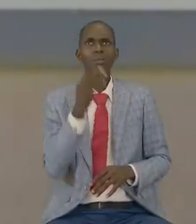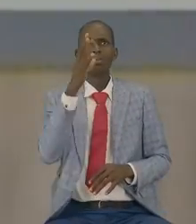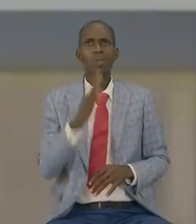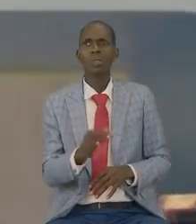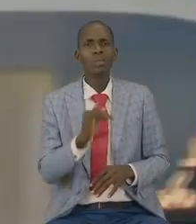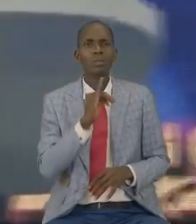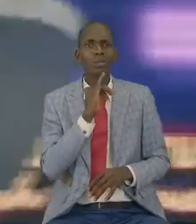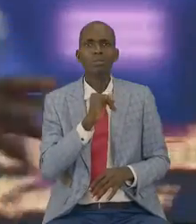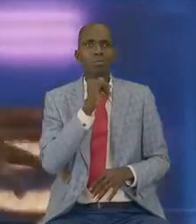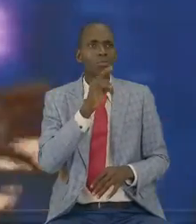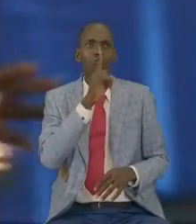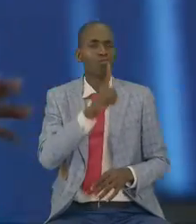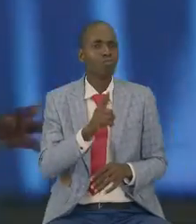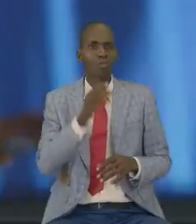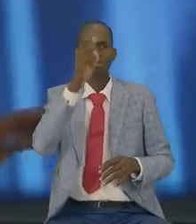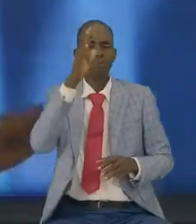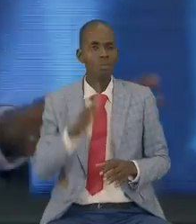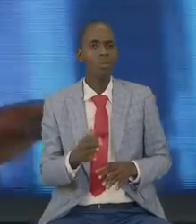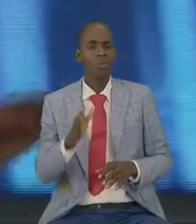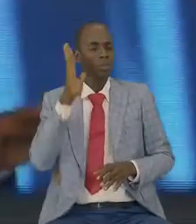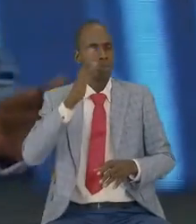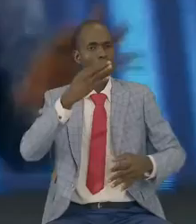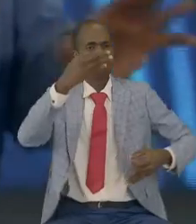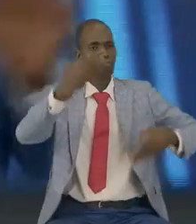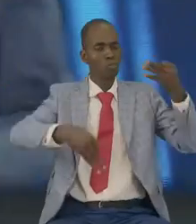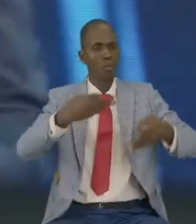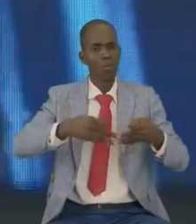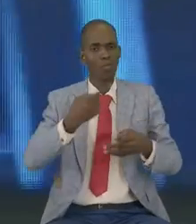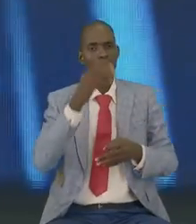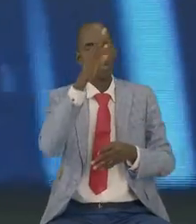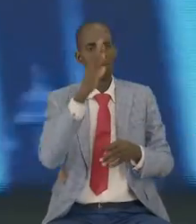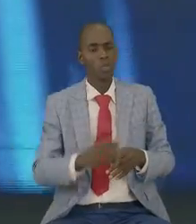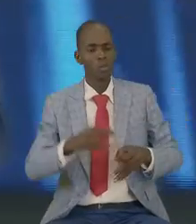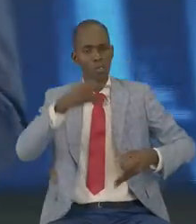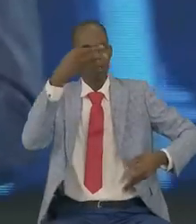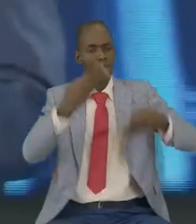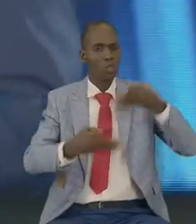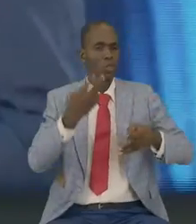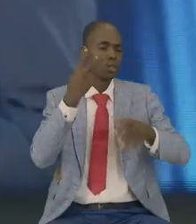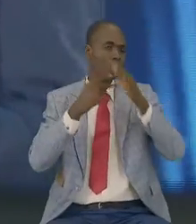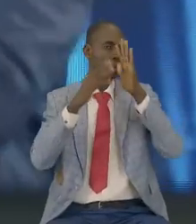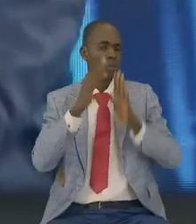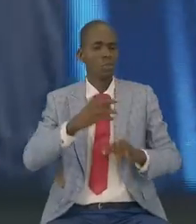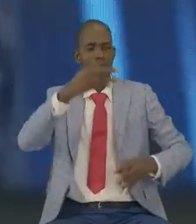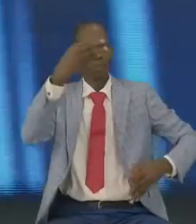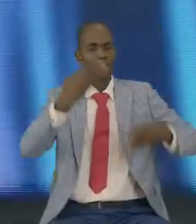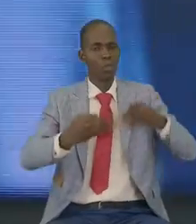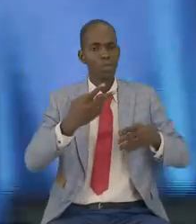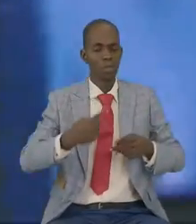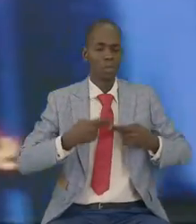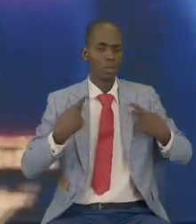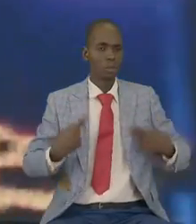to judge the minister. We begin to judge the preacher. We begin to judge the high priest. And